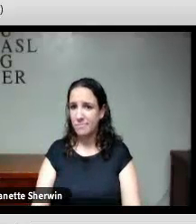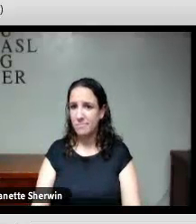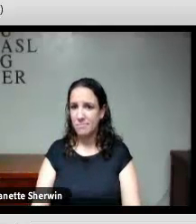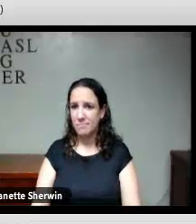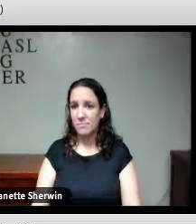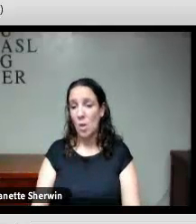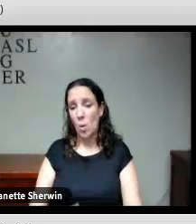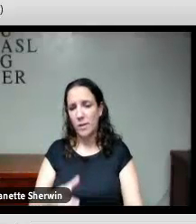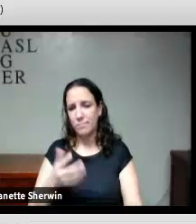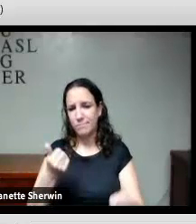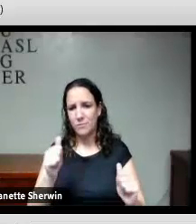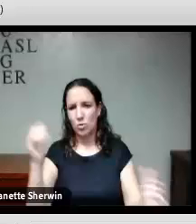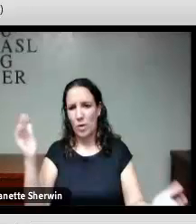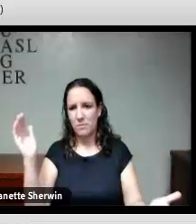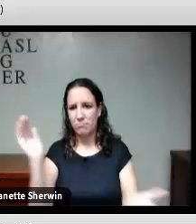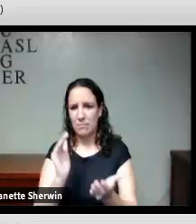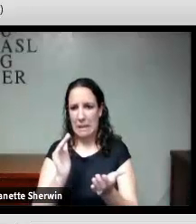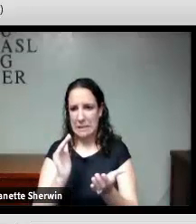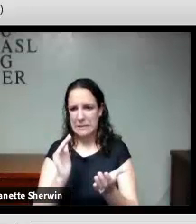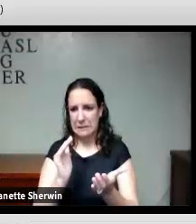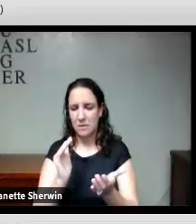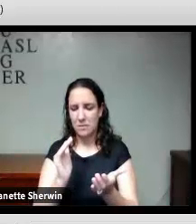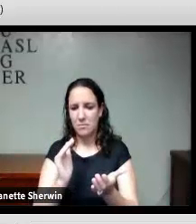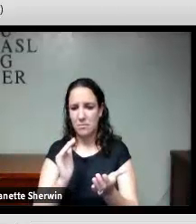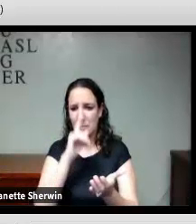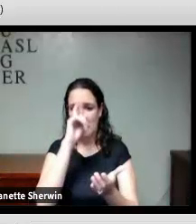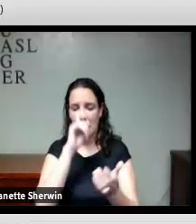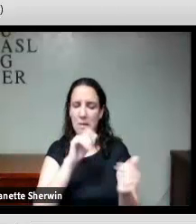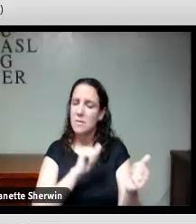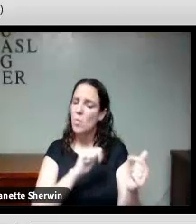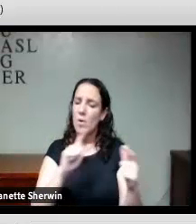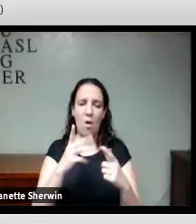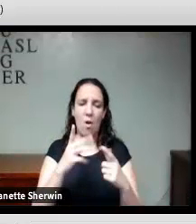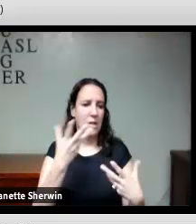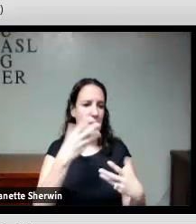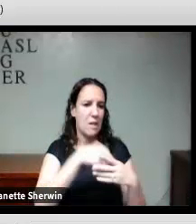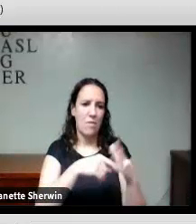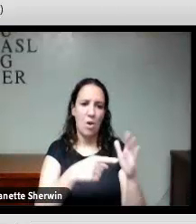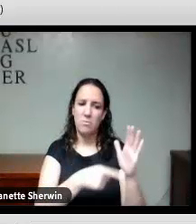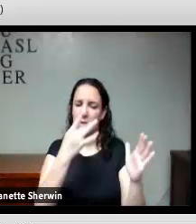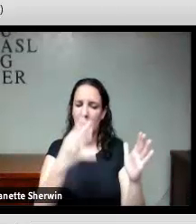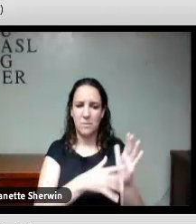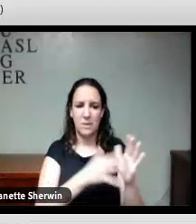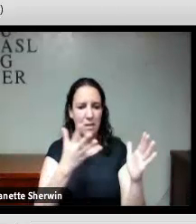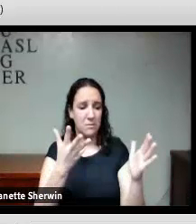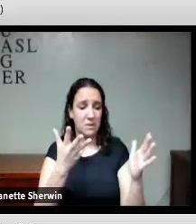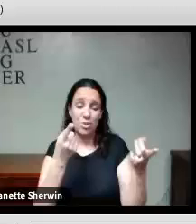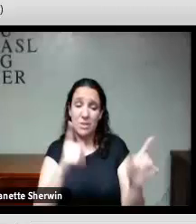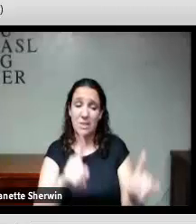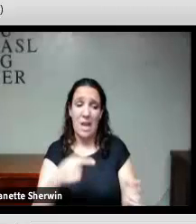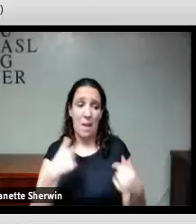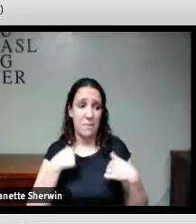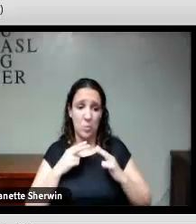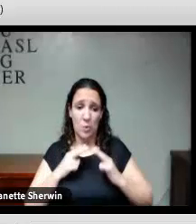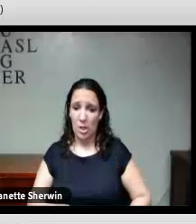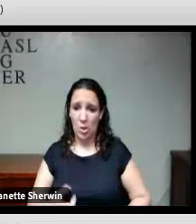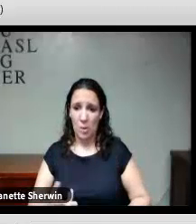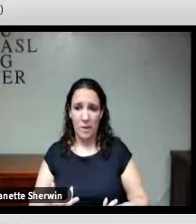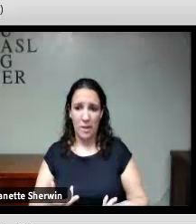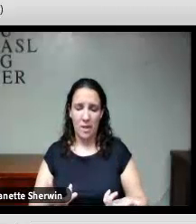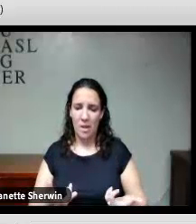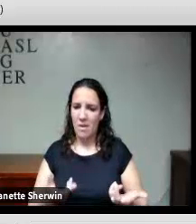doing it. Because we all are going to get engaged that way from time to time. We're human, they've stepped on our toes, or we've had a bad